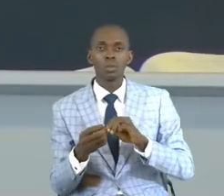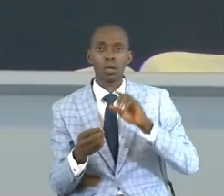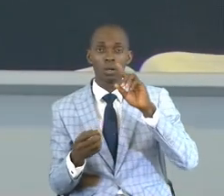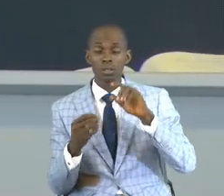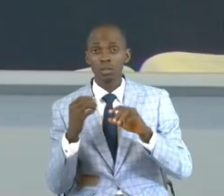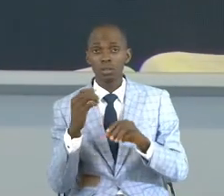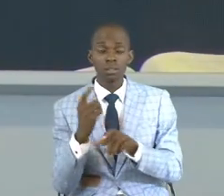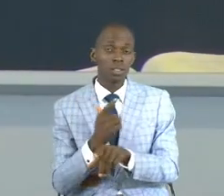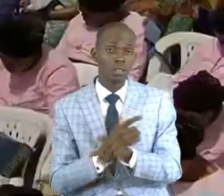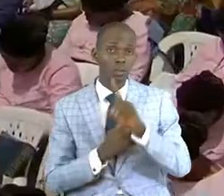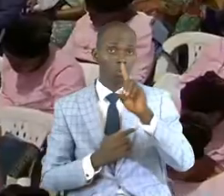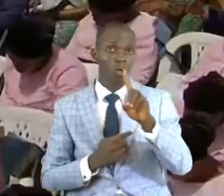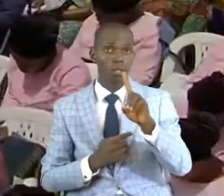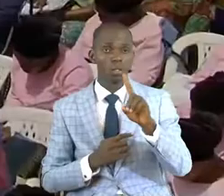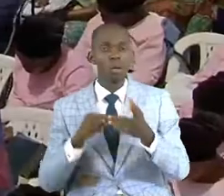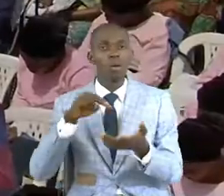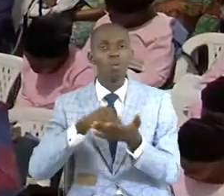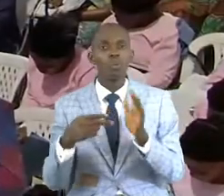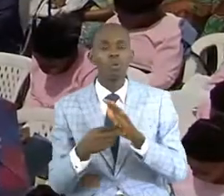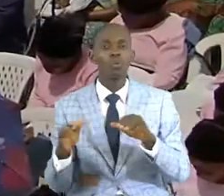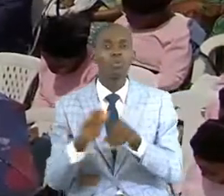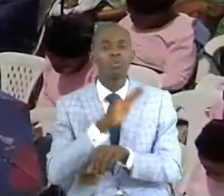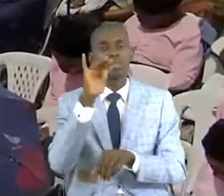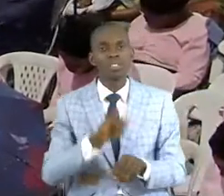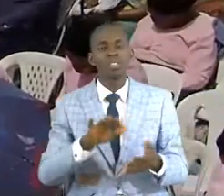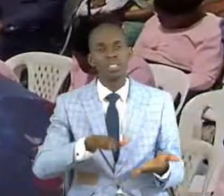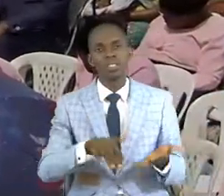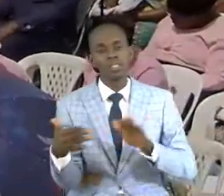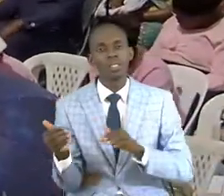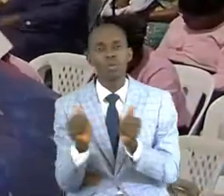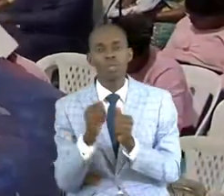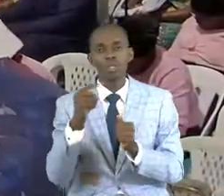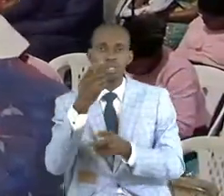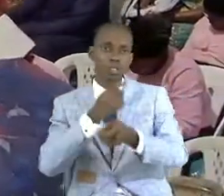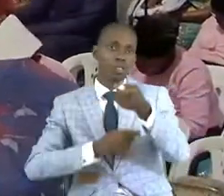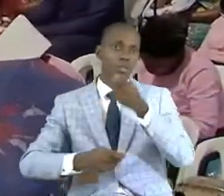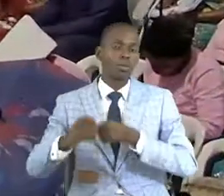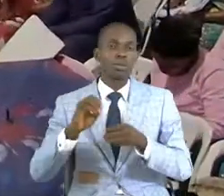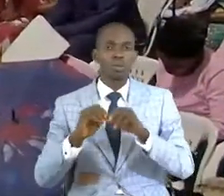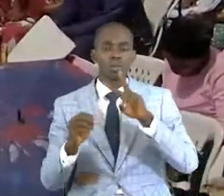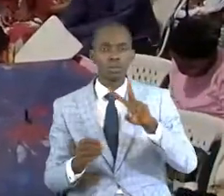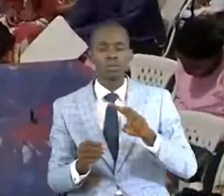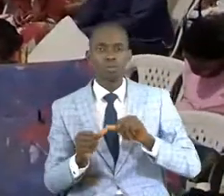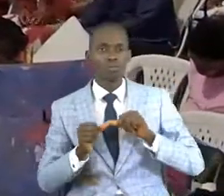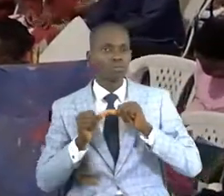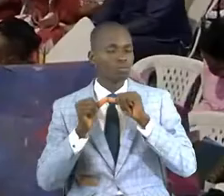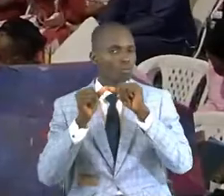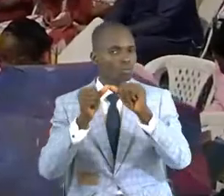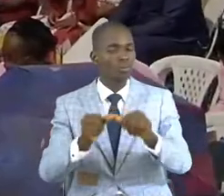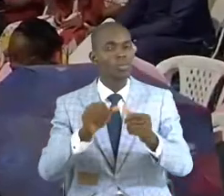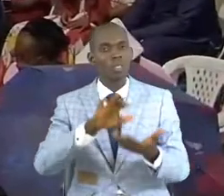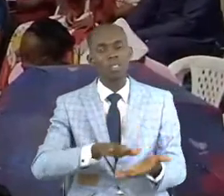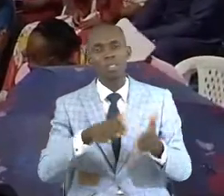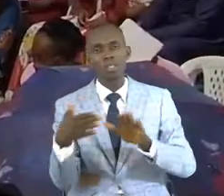dead with the substitute. Number two, perseveringly dead to